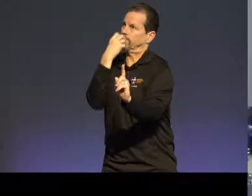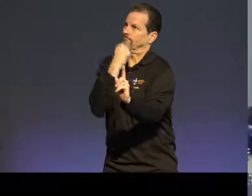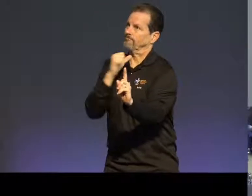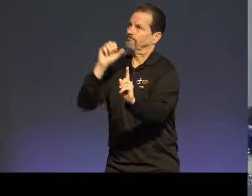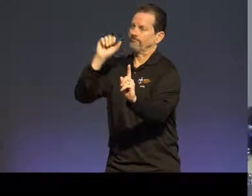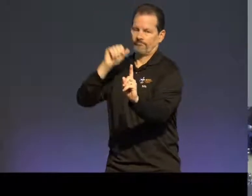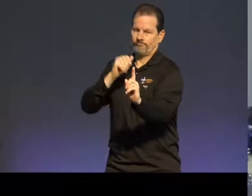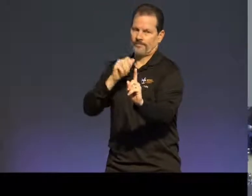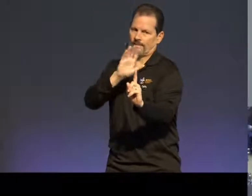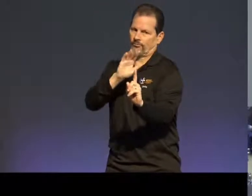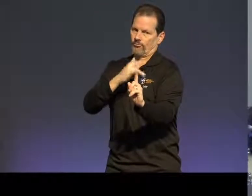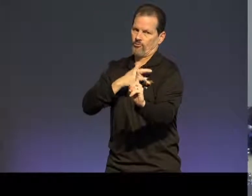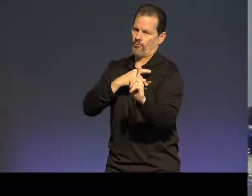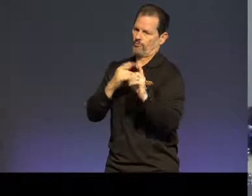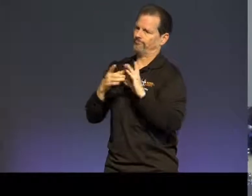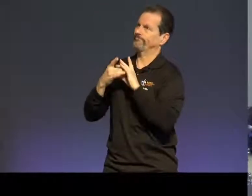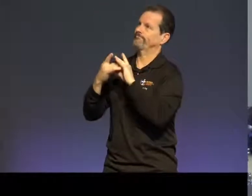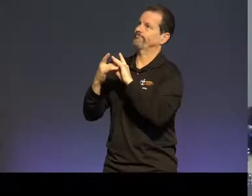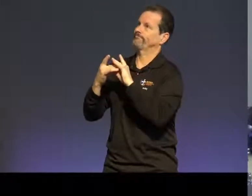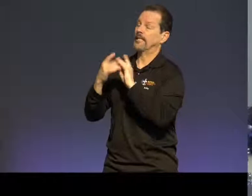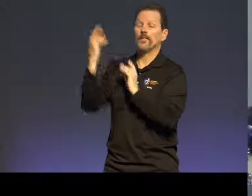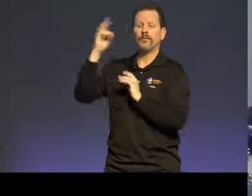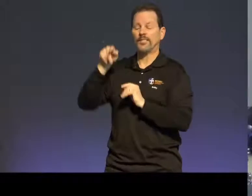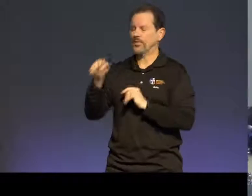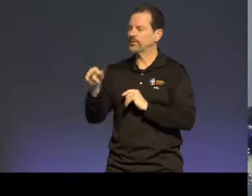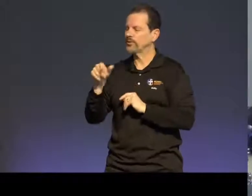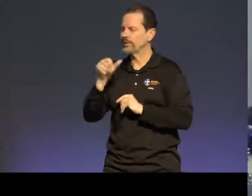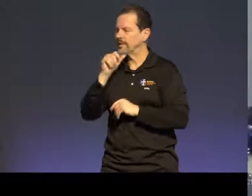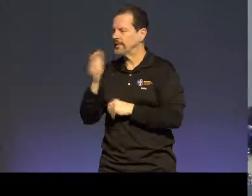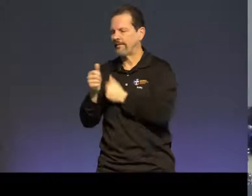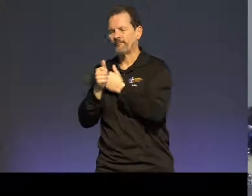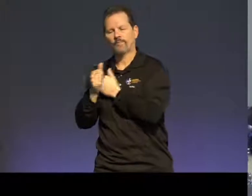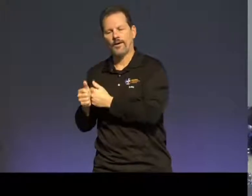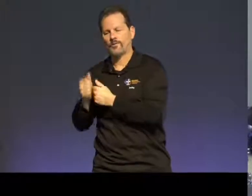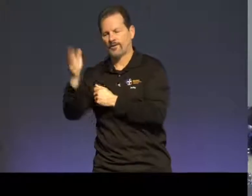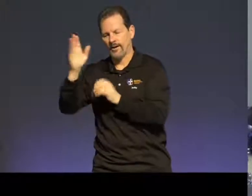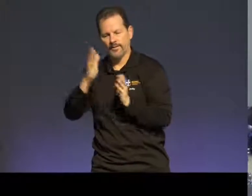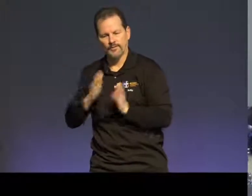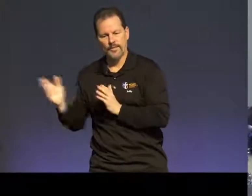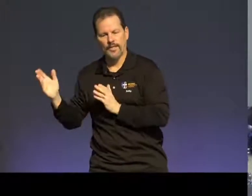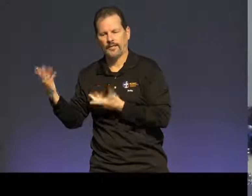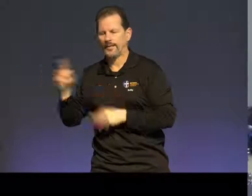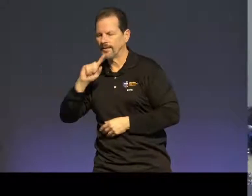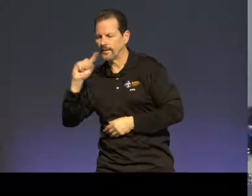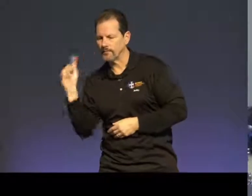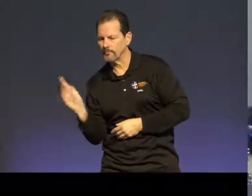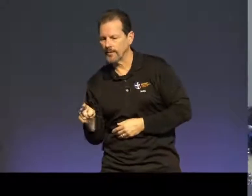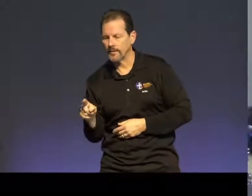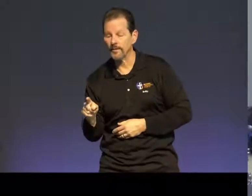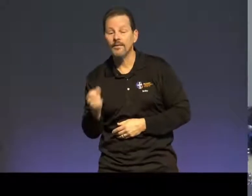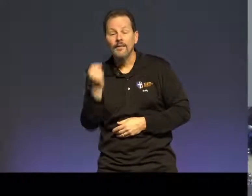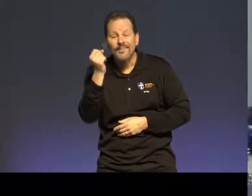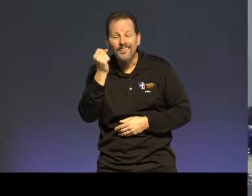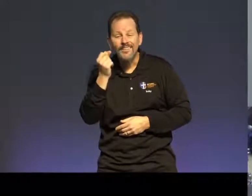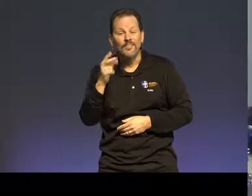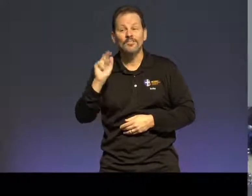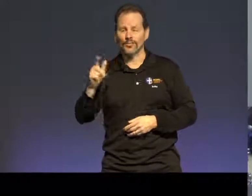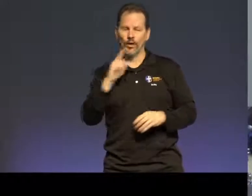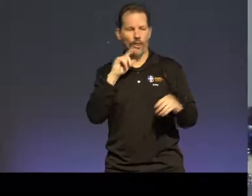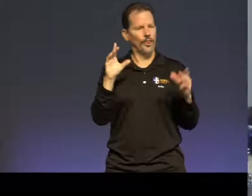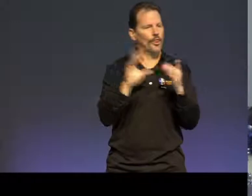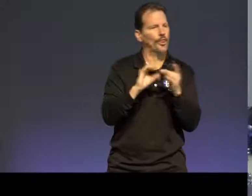kept what the Lord commanded you. Catch this. All of the rationale in the world did not appease God in this